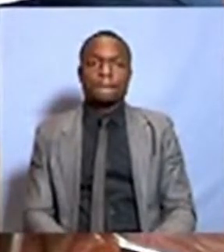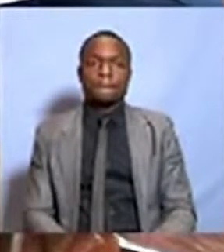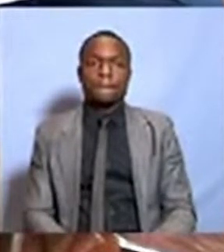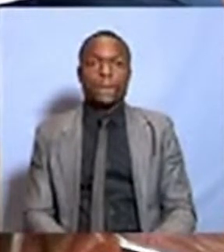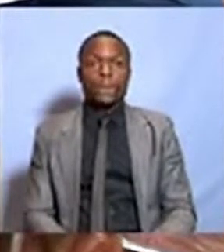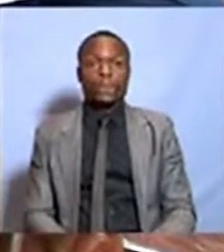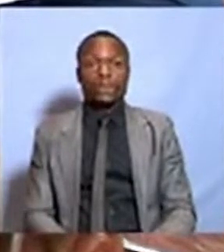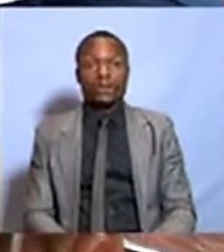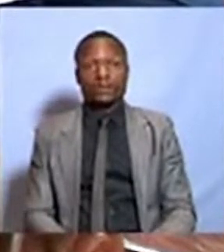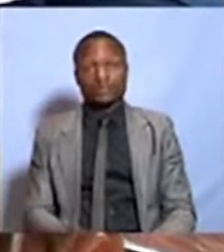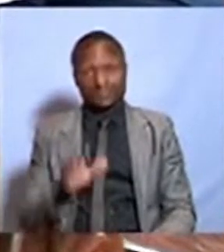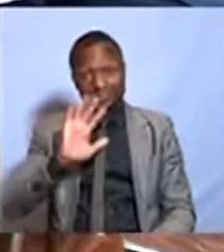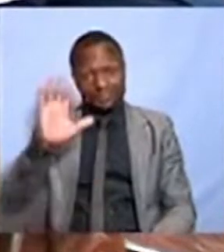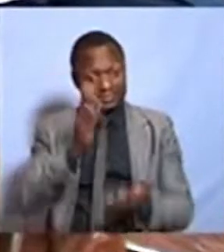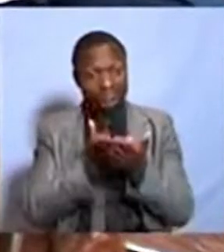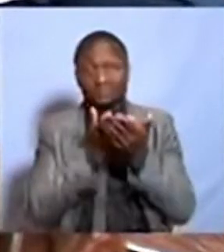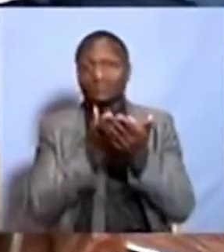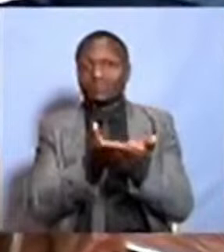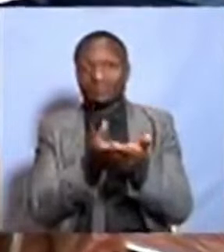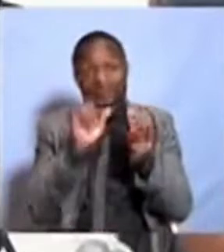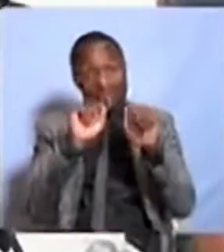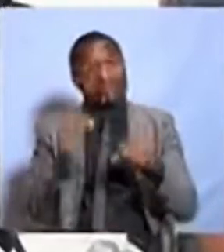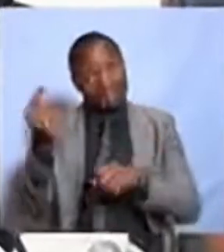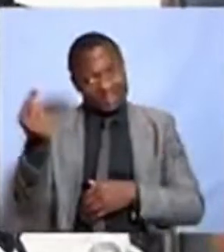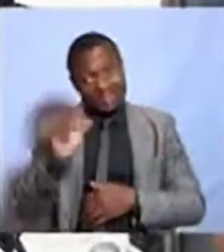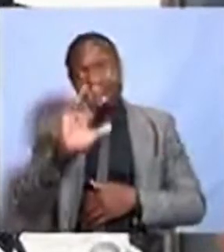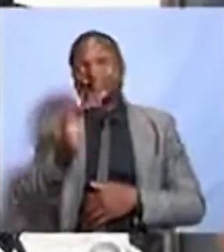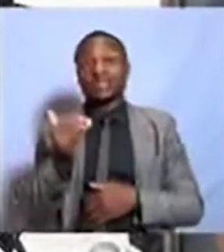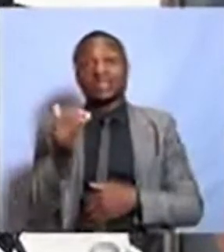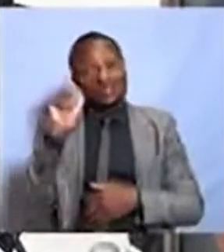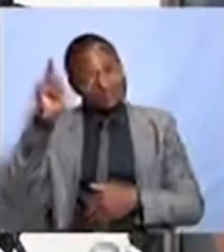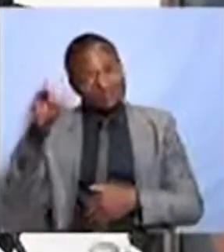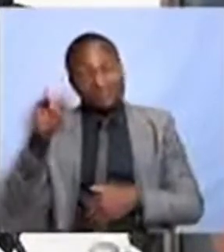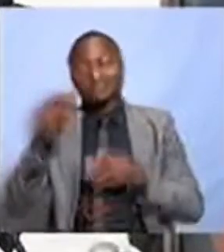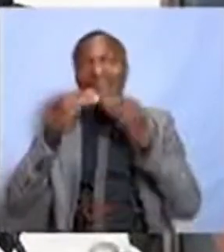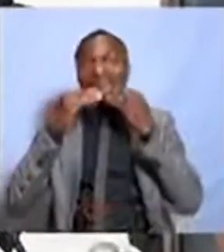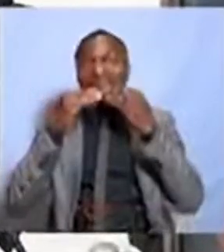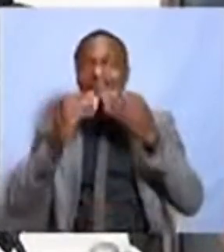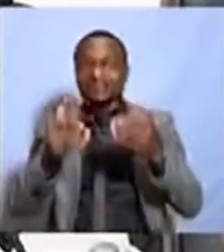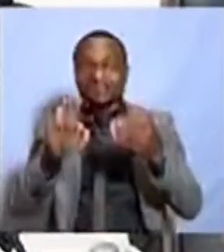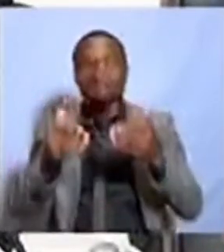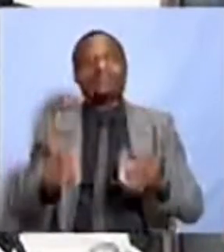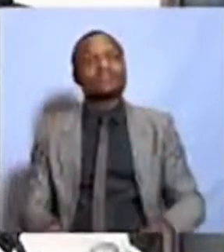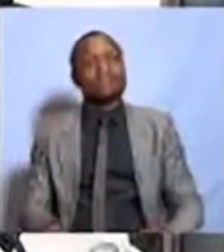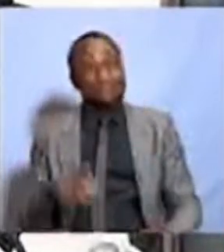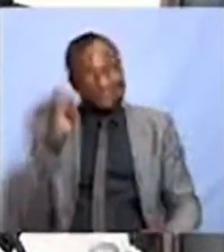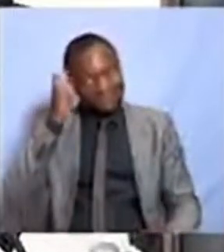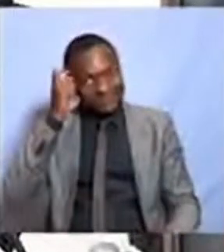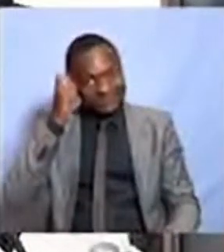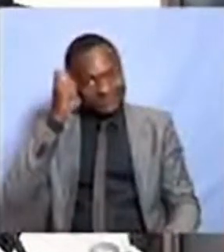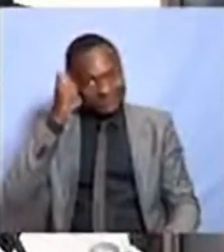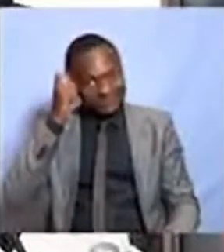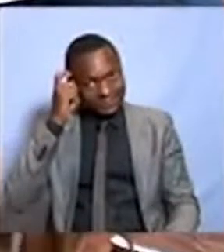Might as per submission, we'll be happy to come back. Thank you so very much. I think